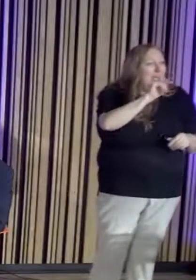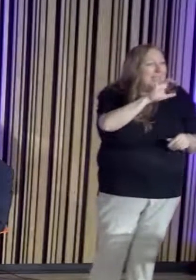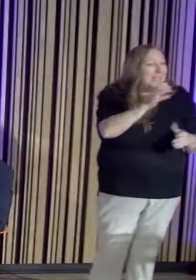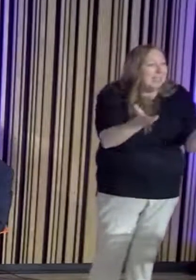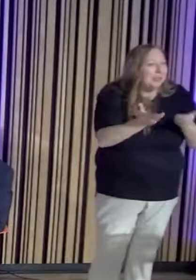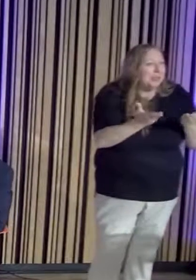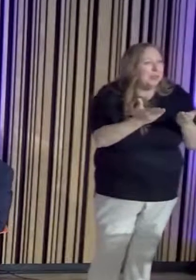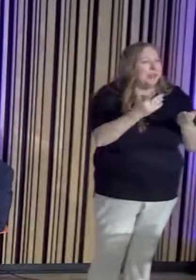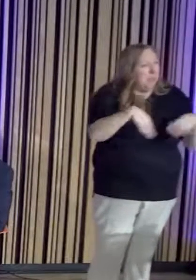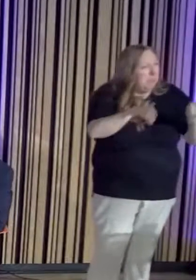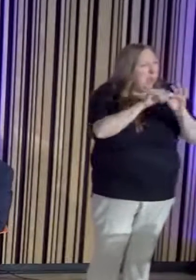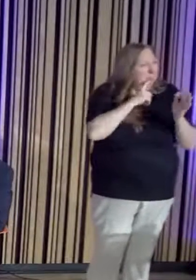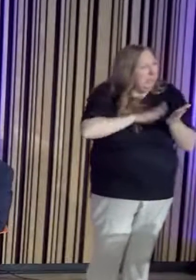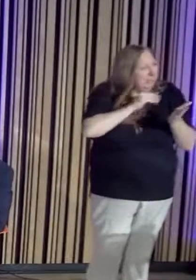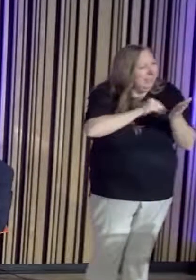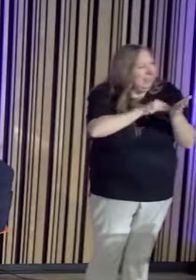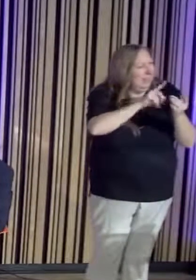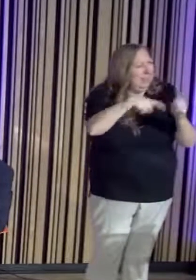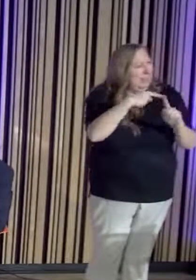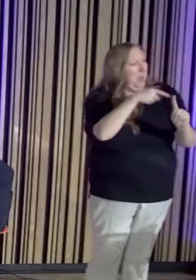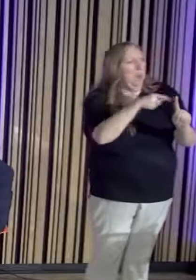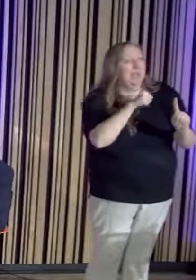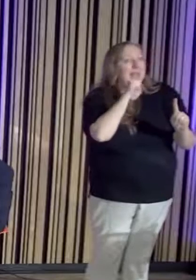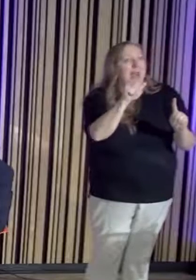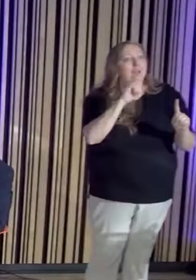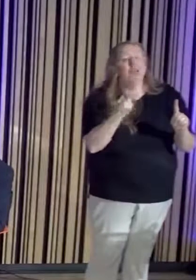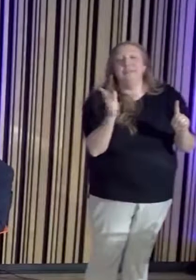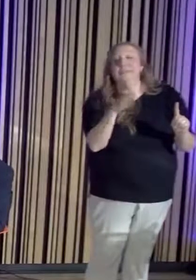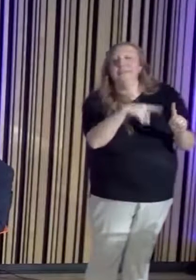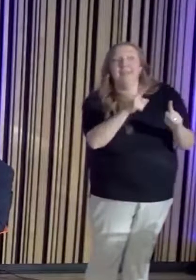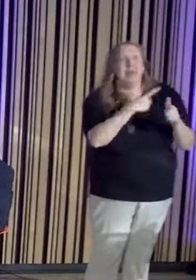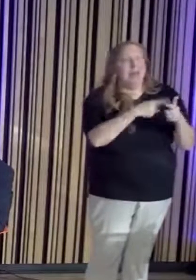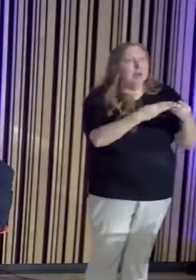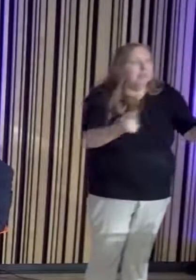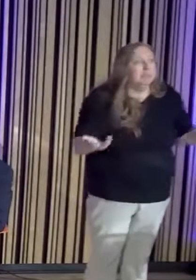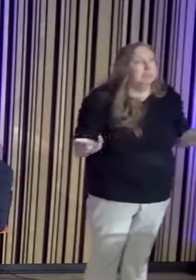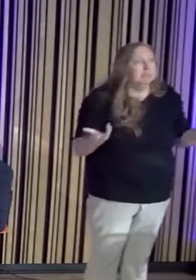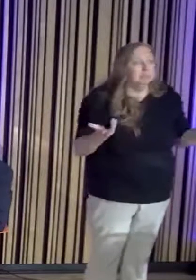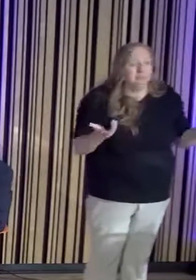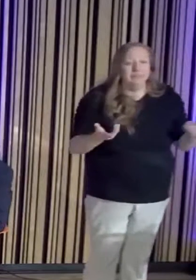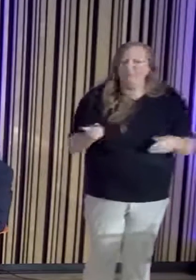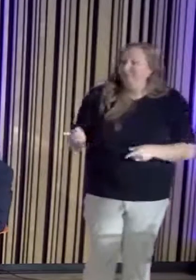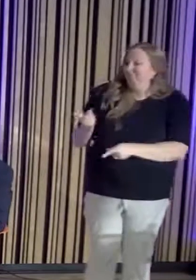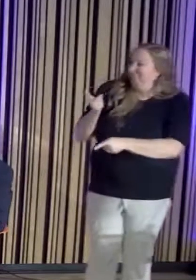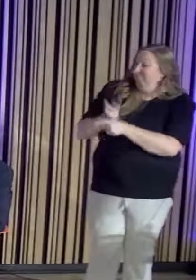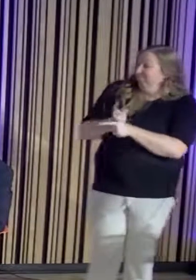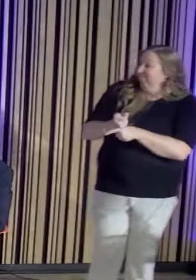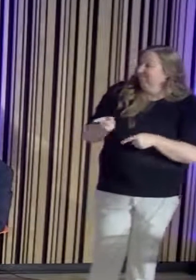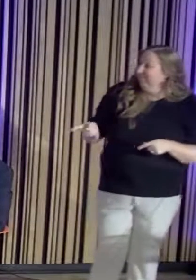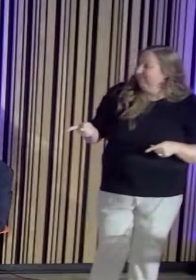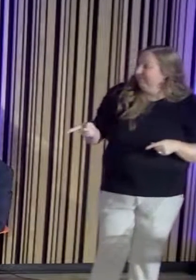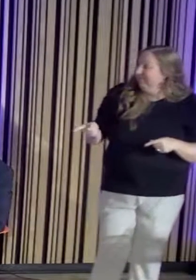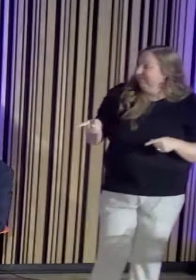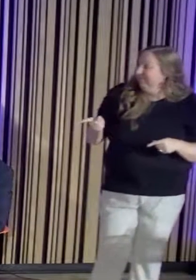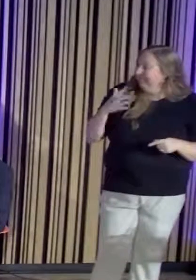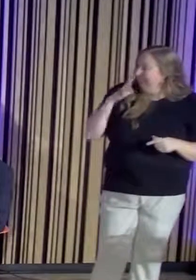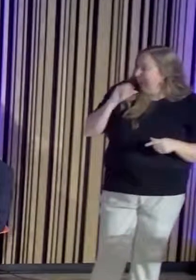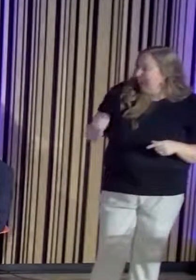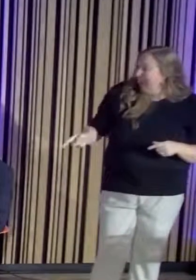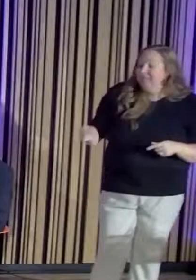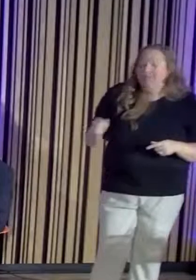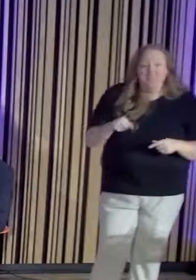regions, that can help us learn more about life. Potential life, like on Enceladus, one of them, you know, I mean, these guys, very interesting.